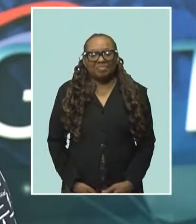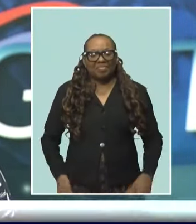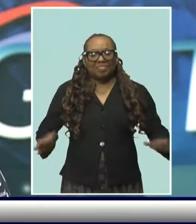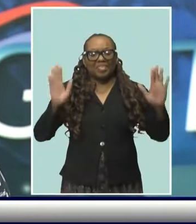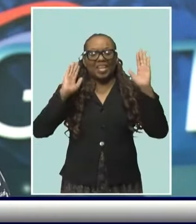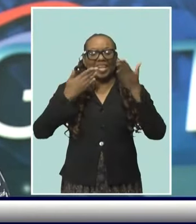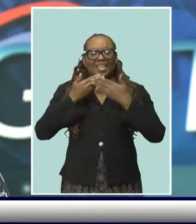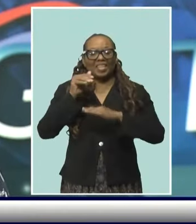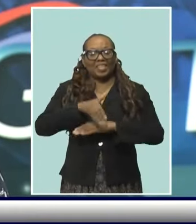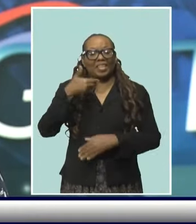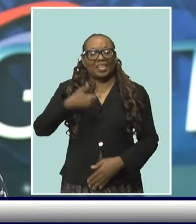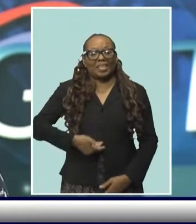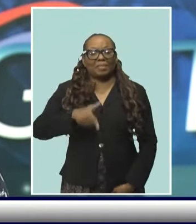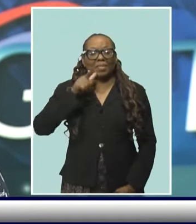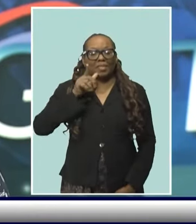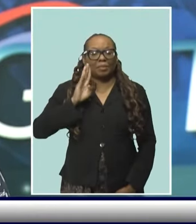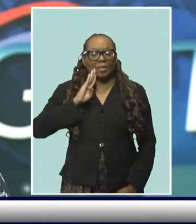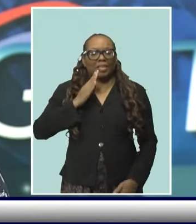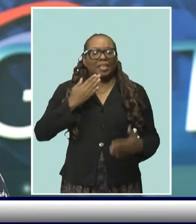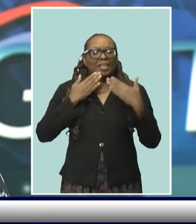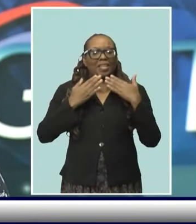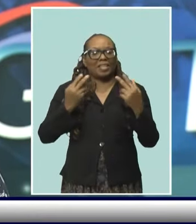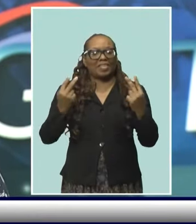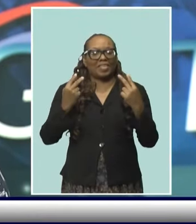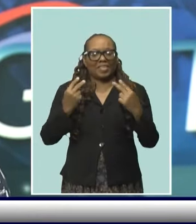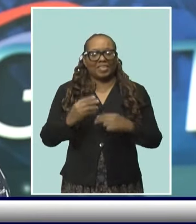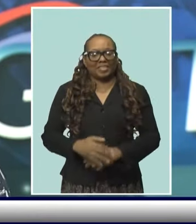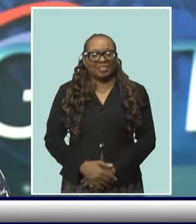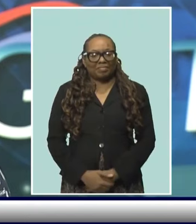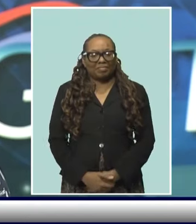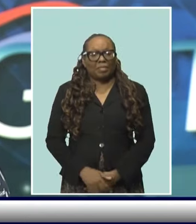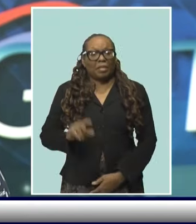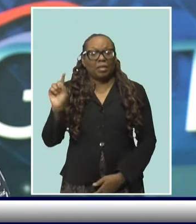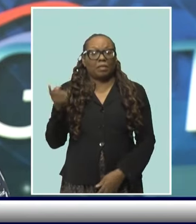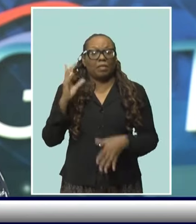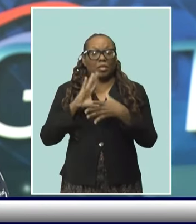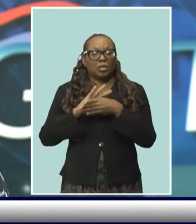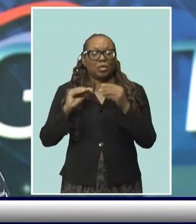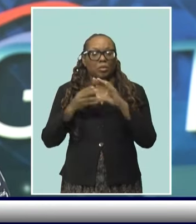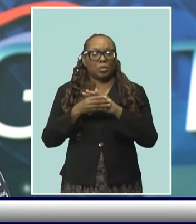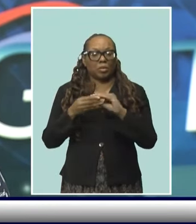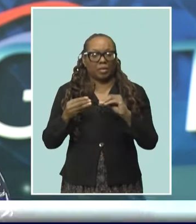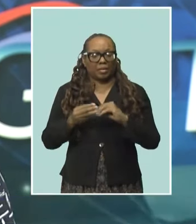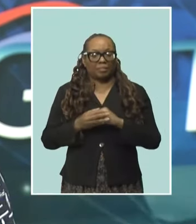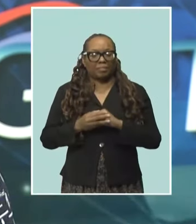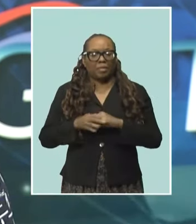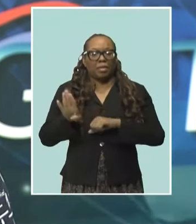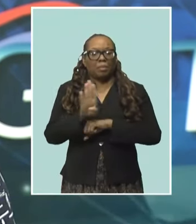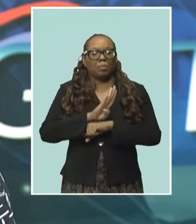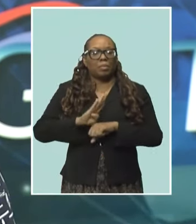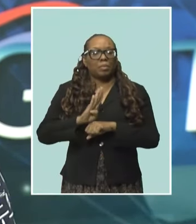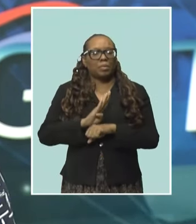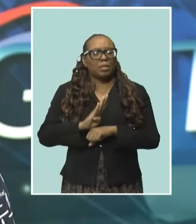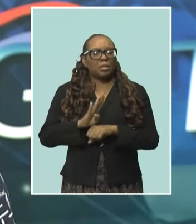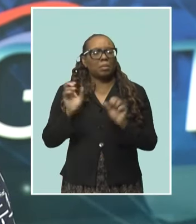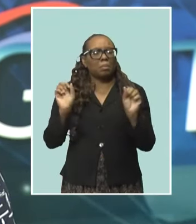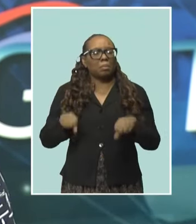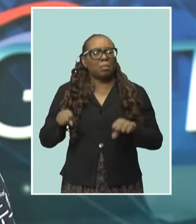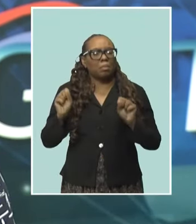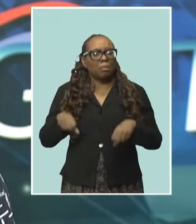Very good evening to you. I'm Lisa Broome. Thank you so much for tuning in. In our top story tonight, Barbadians may soon have access to a